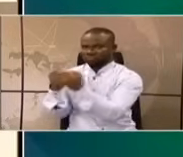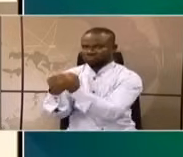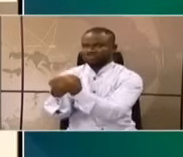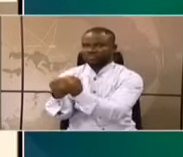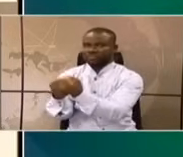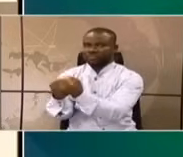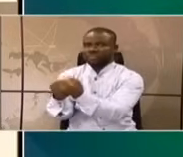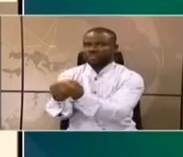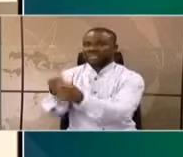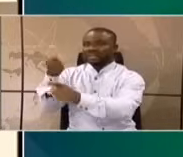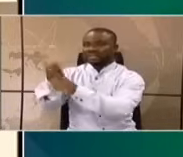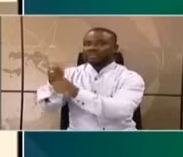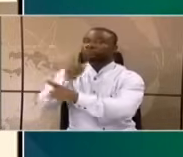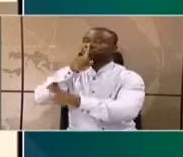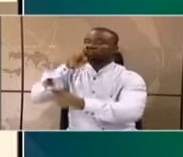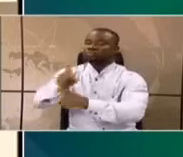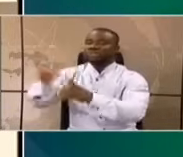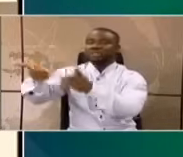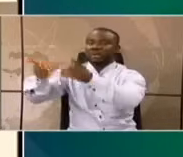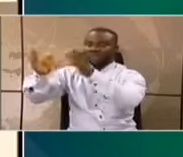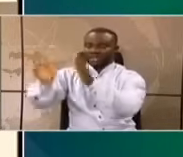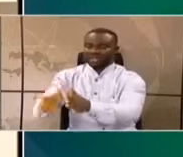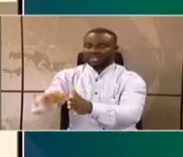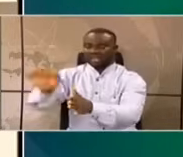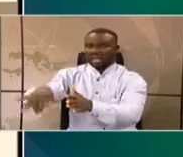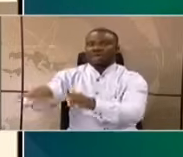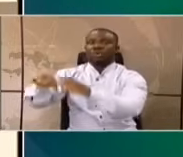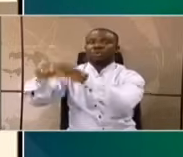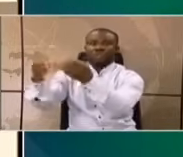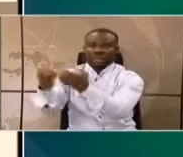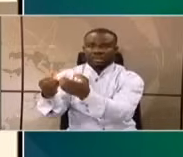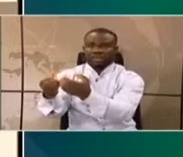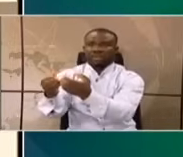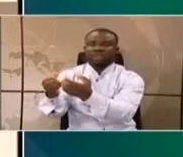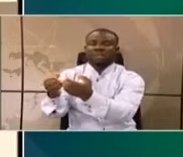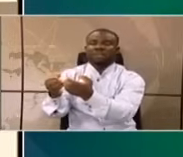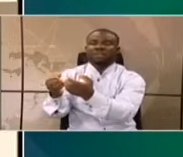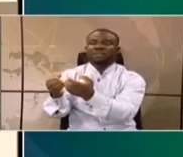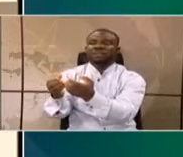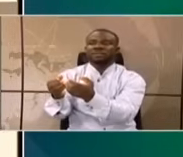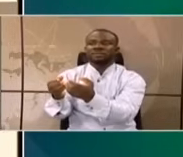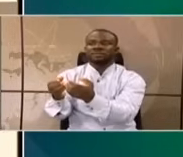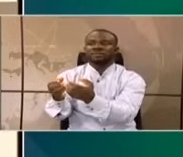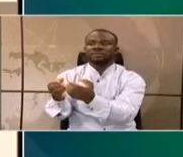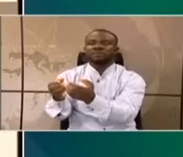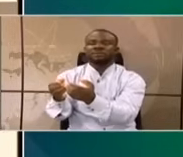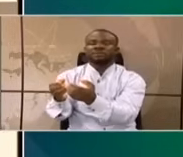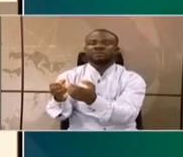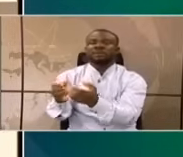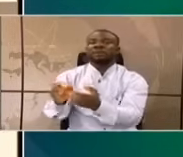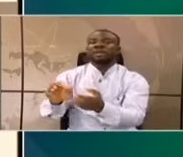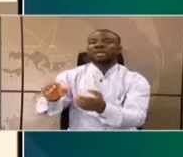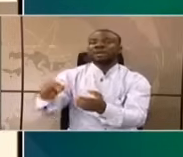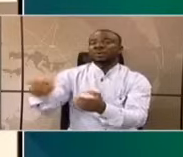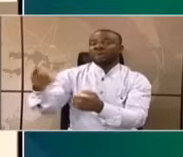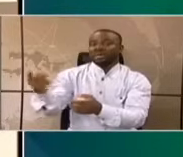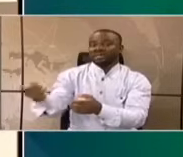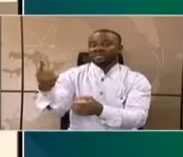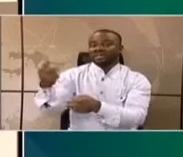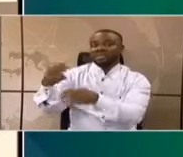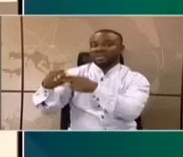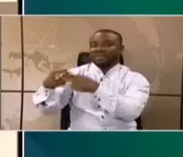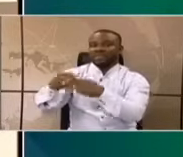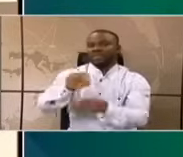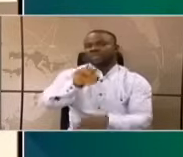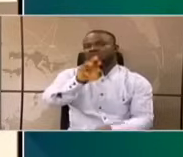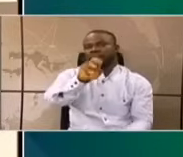home? I want to get the directors of this company now. A to Galamsey no. Back within the Michael